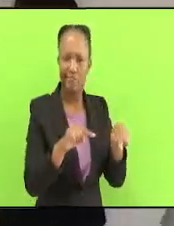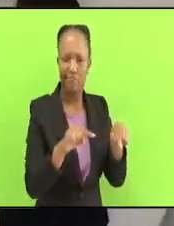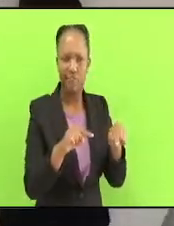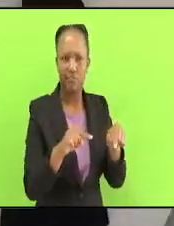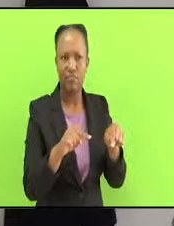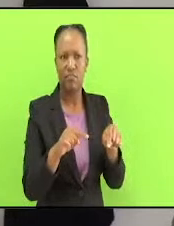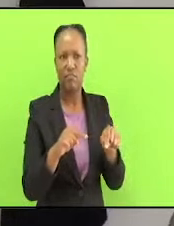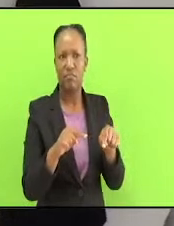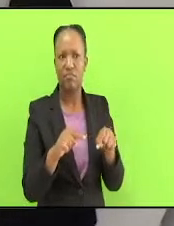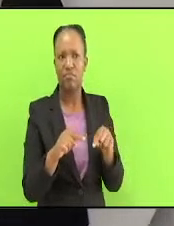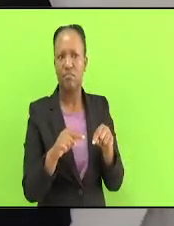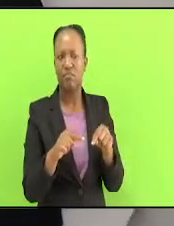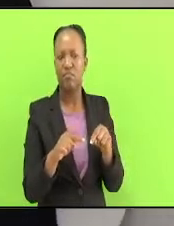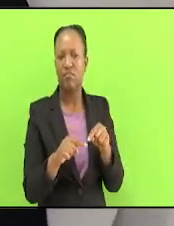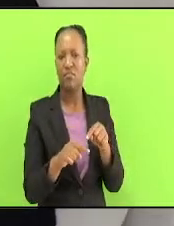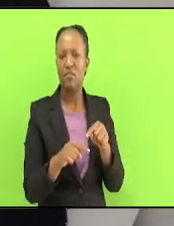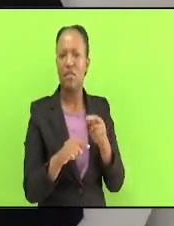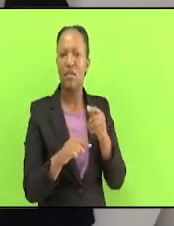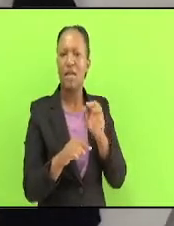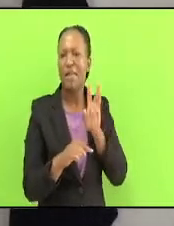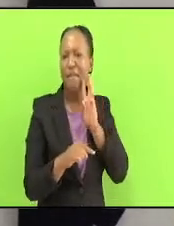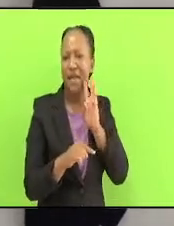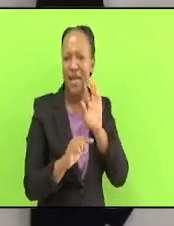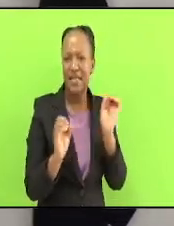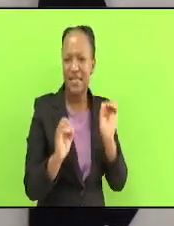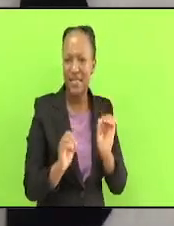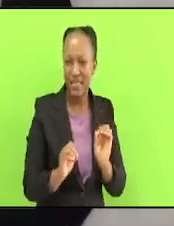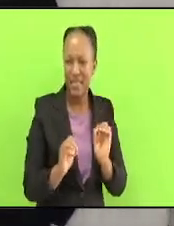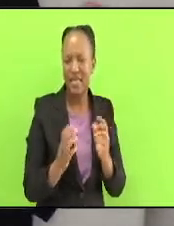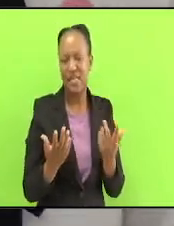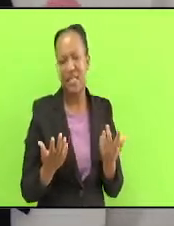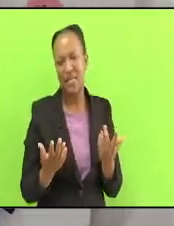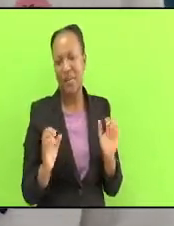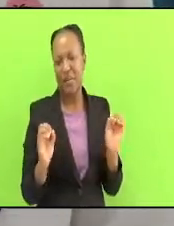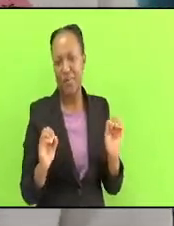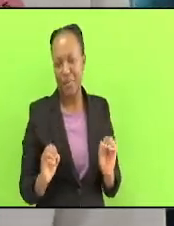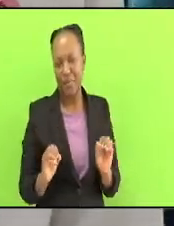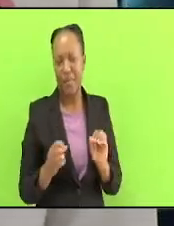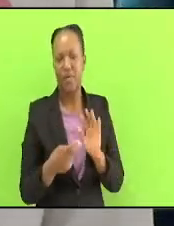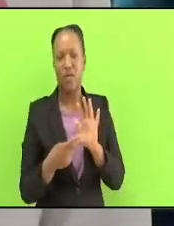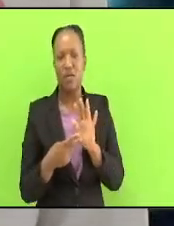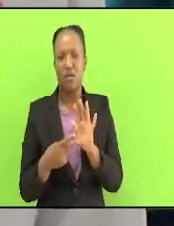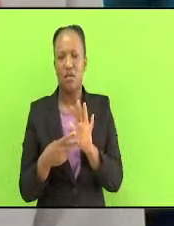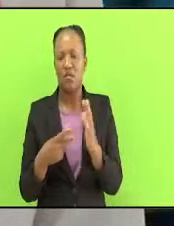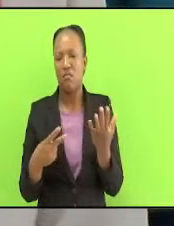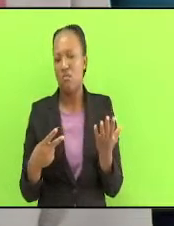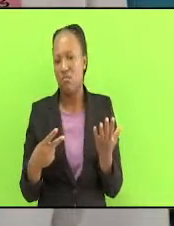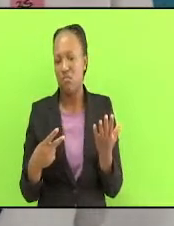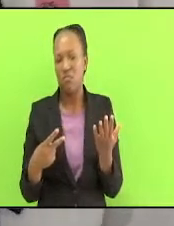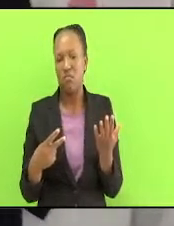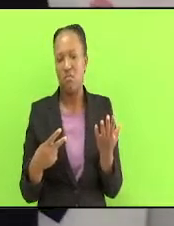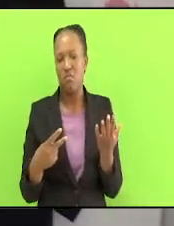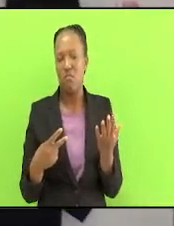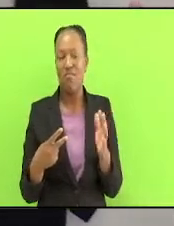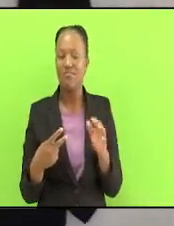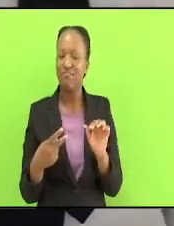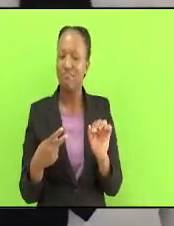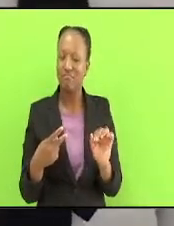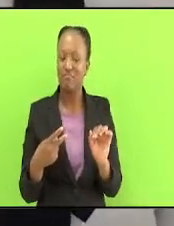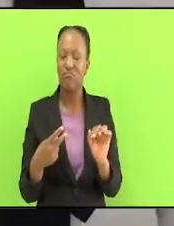gona metsi batho ba modimo ba sokola ka mo di polasi tsa bone di shele tse di. And then when we got there, we found that there was no water at